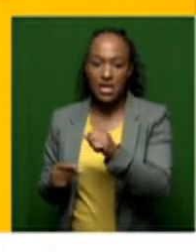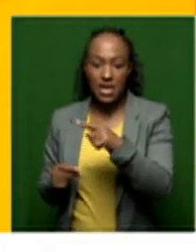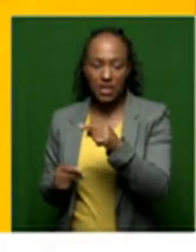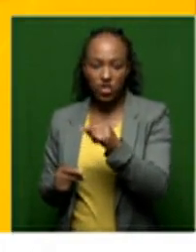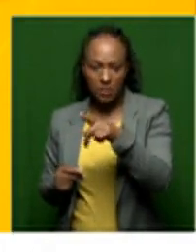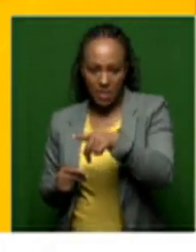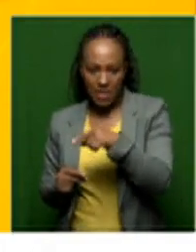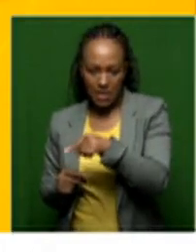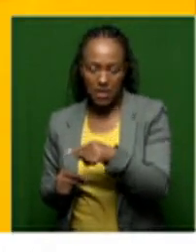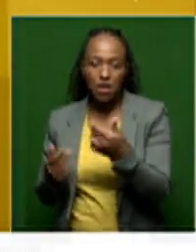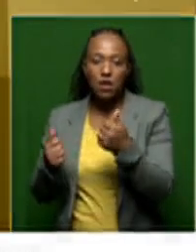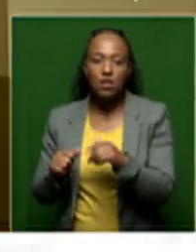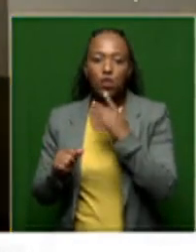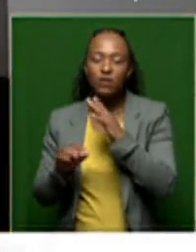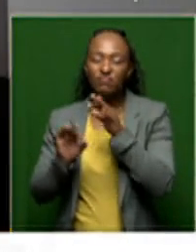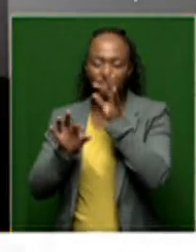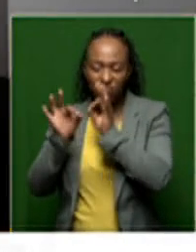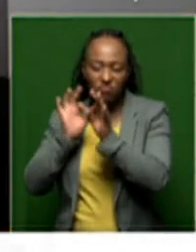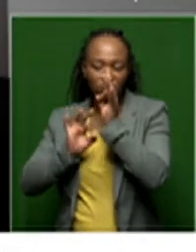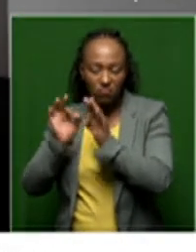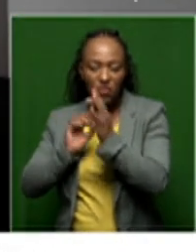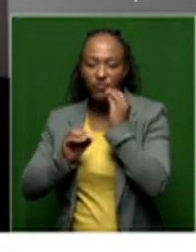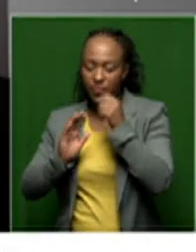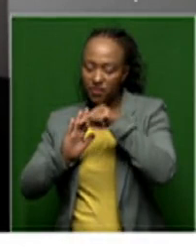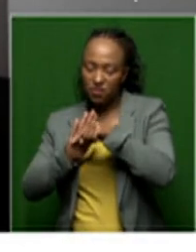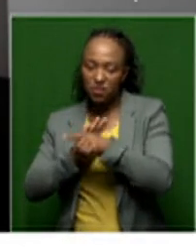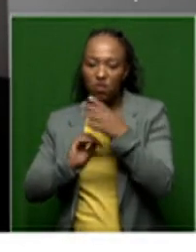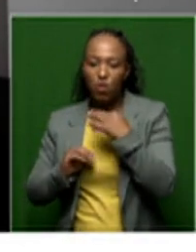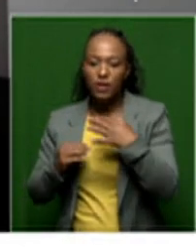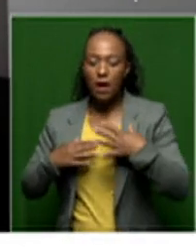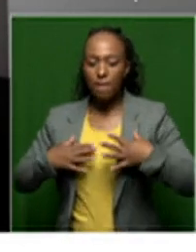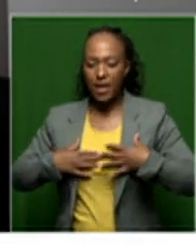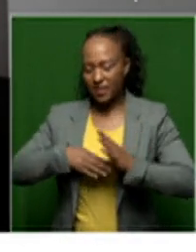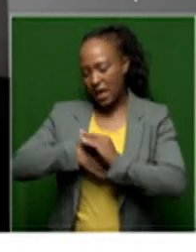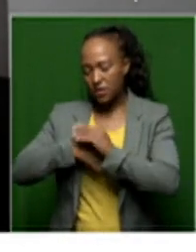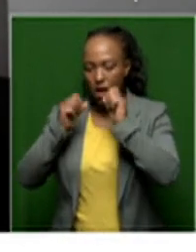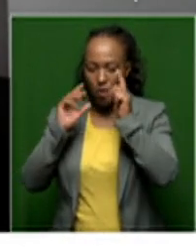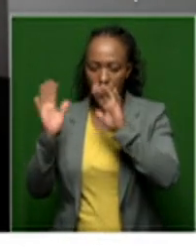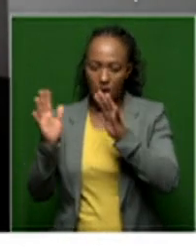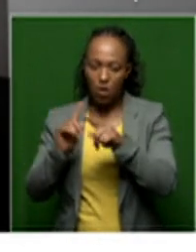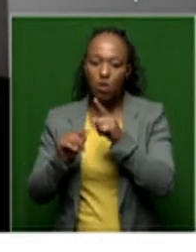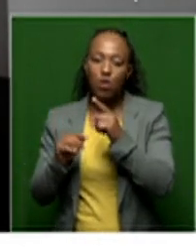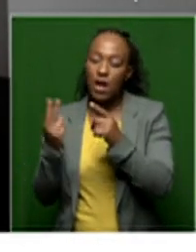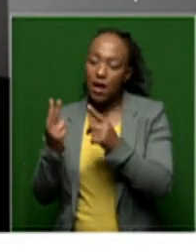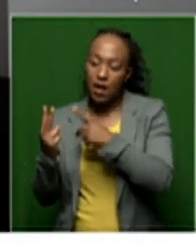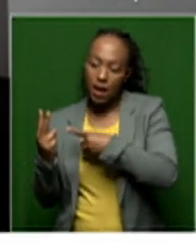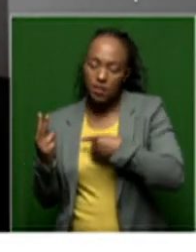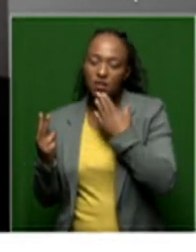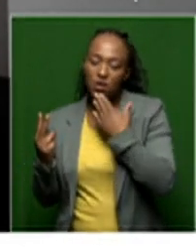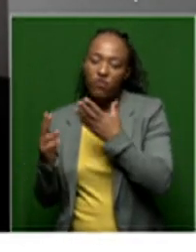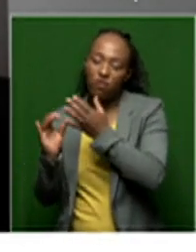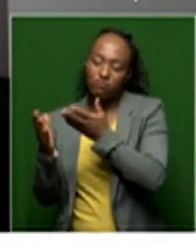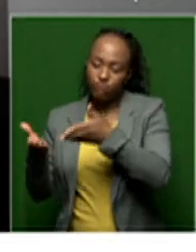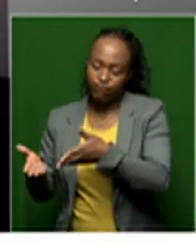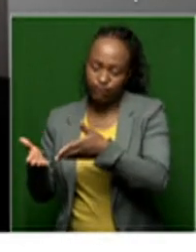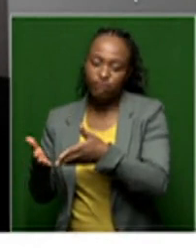GP, and they're going to give us a little bit of direction and information with regard to breast cancer awareness. Ladies, fantastic to have you. Thanks so much for being our